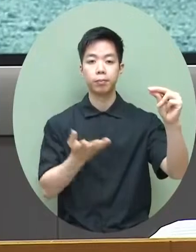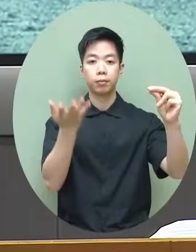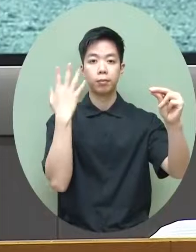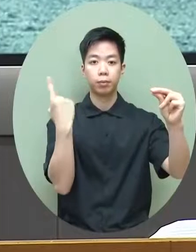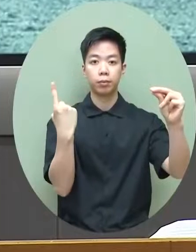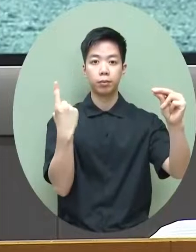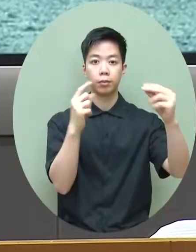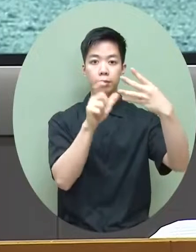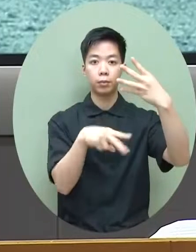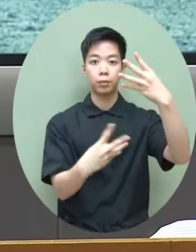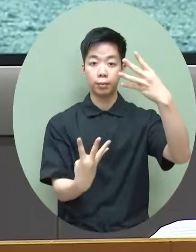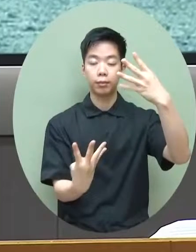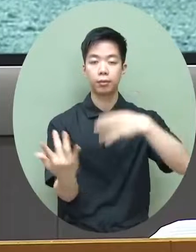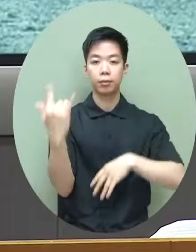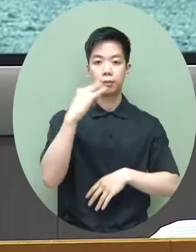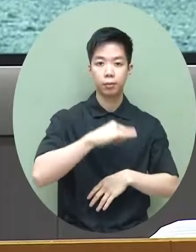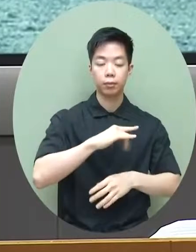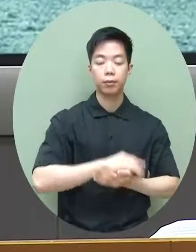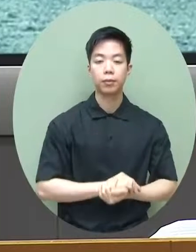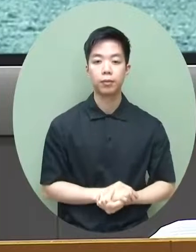other cases,